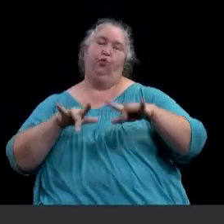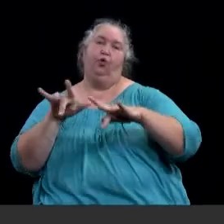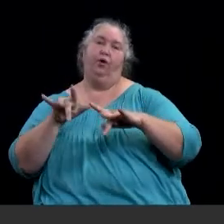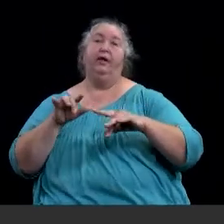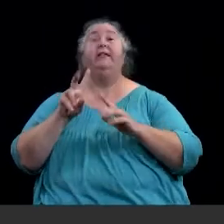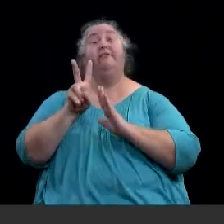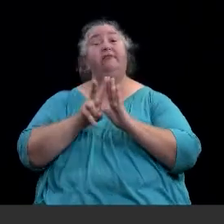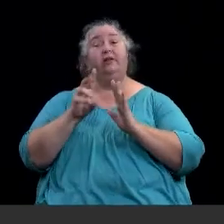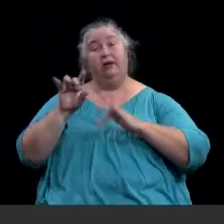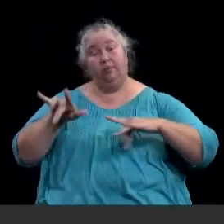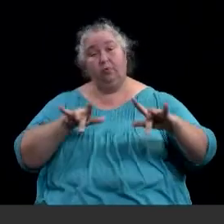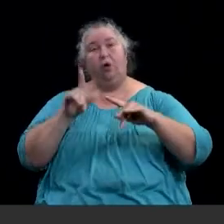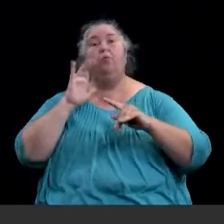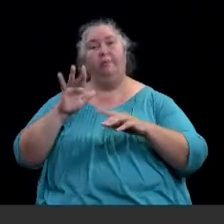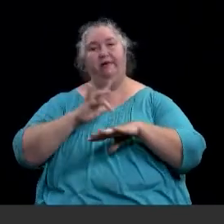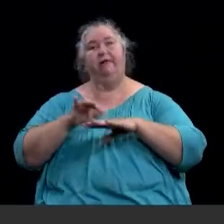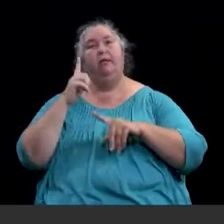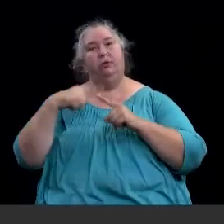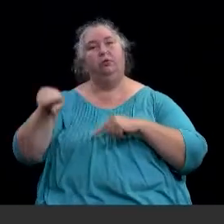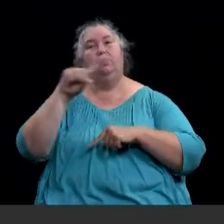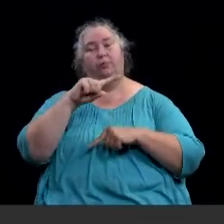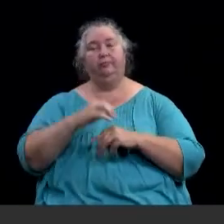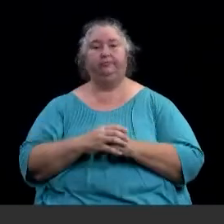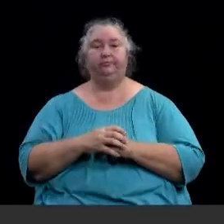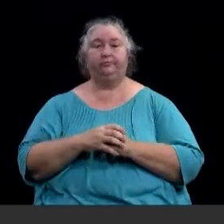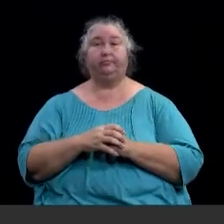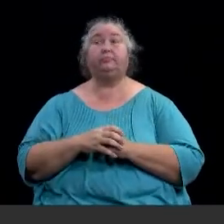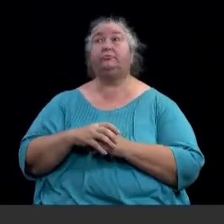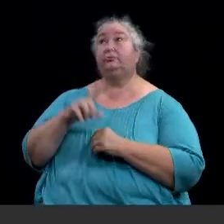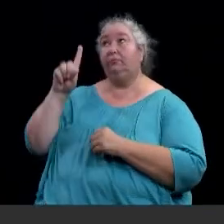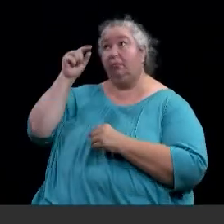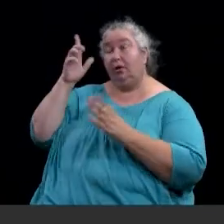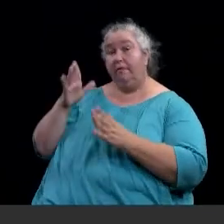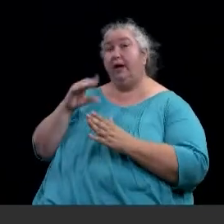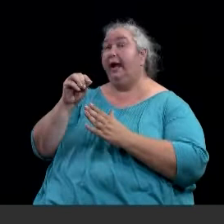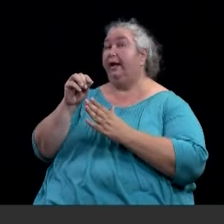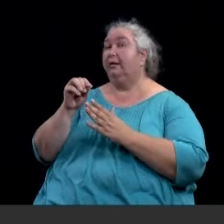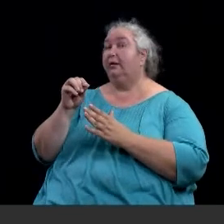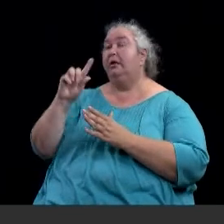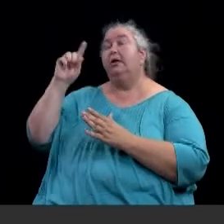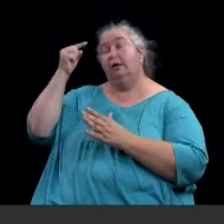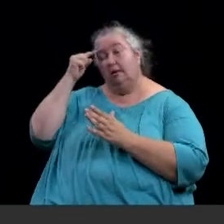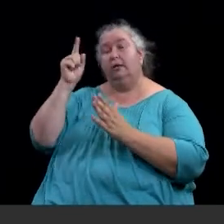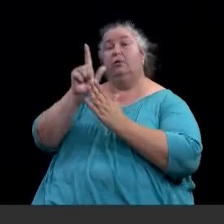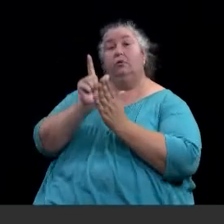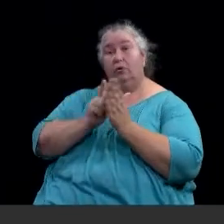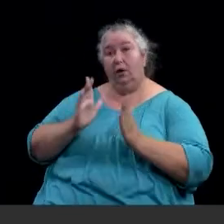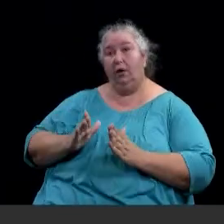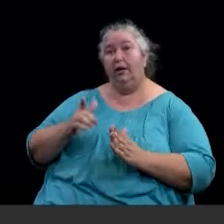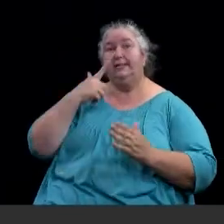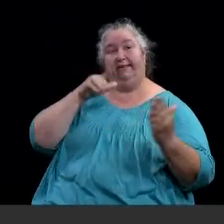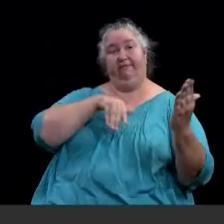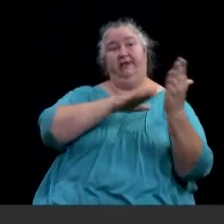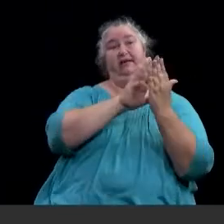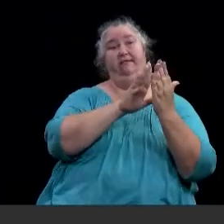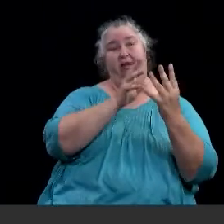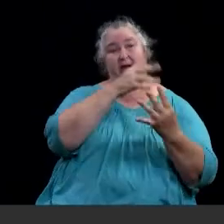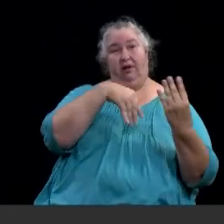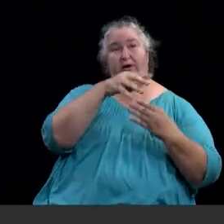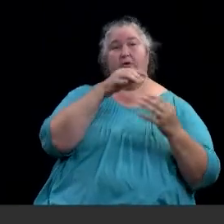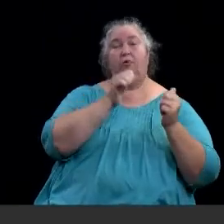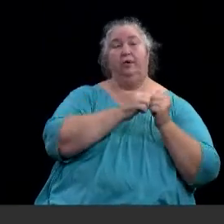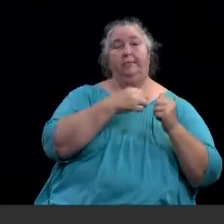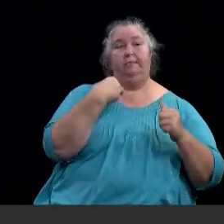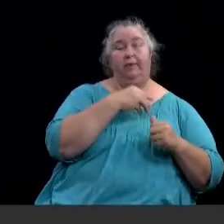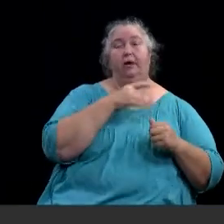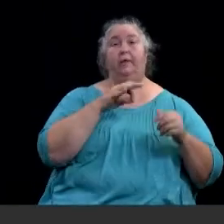to the Governor and Attorney General, statutes that may require face-to-face interactions between members of the public and public officials are suspended, provided,